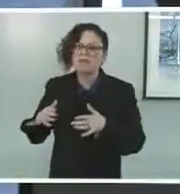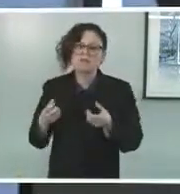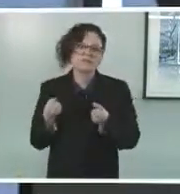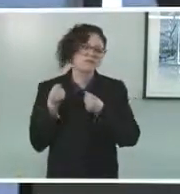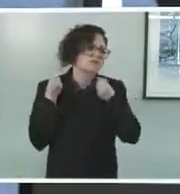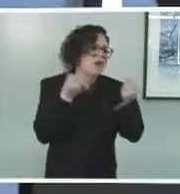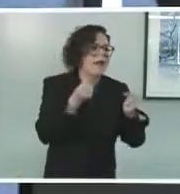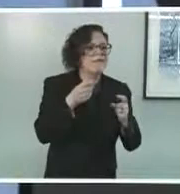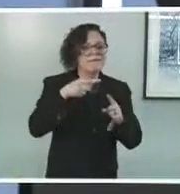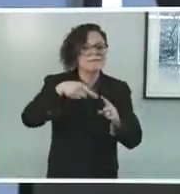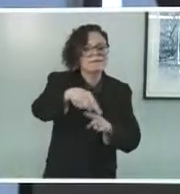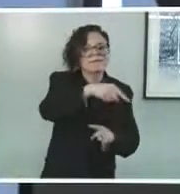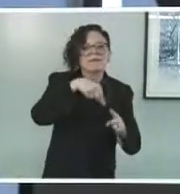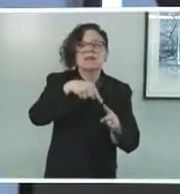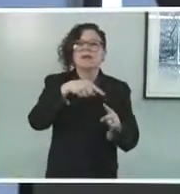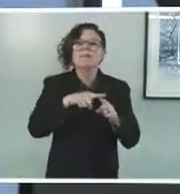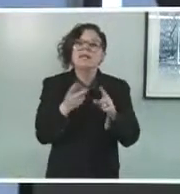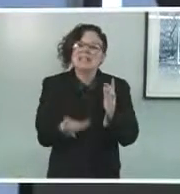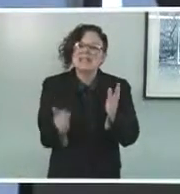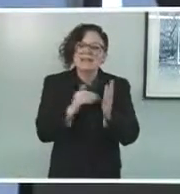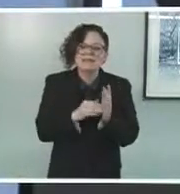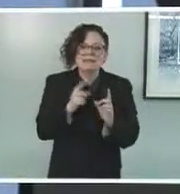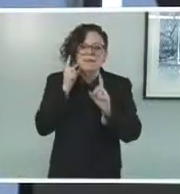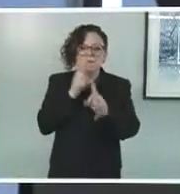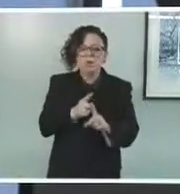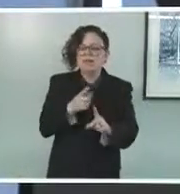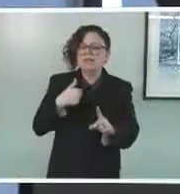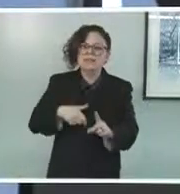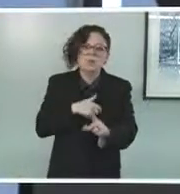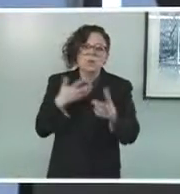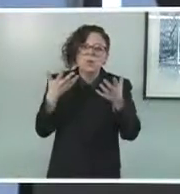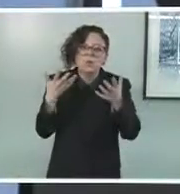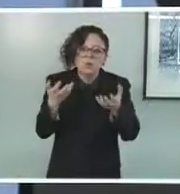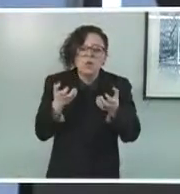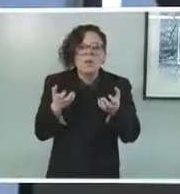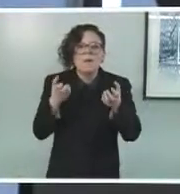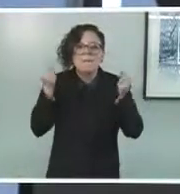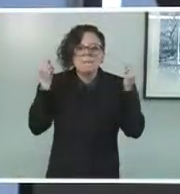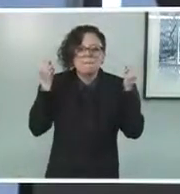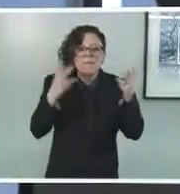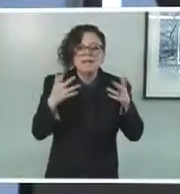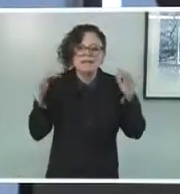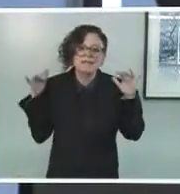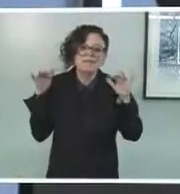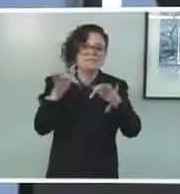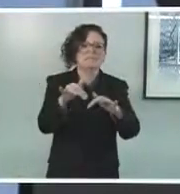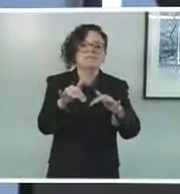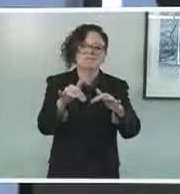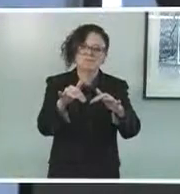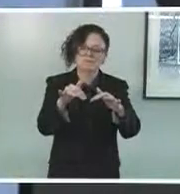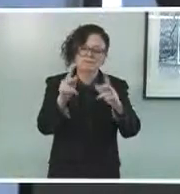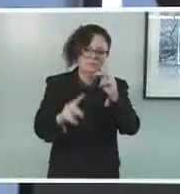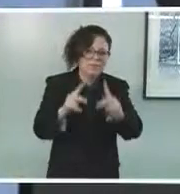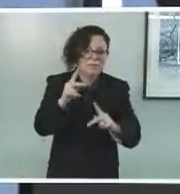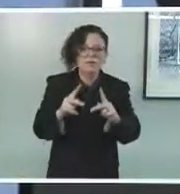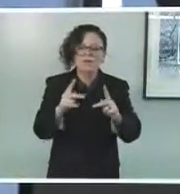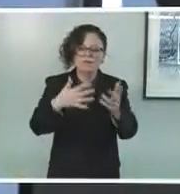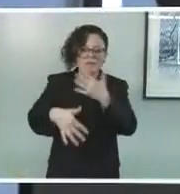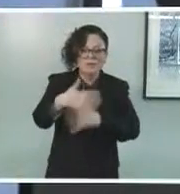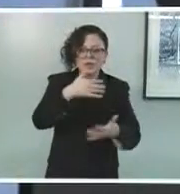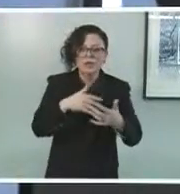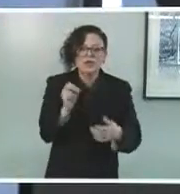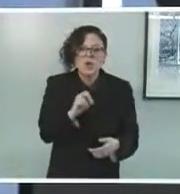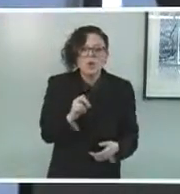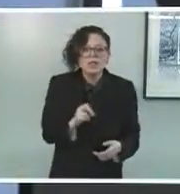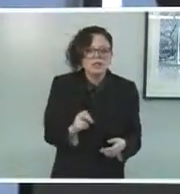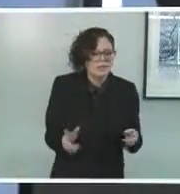street, we're looking at places really focusing on large aggregators of people first. No one's going to stop you to determine if you have a